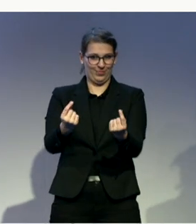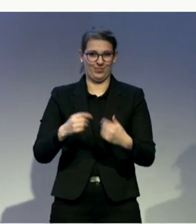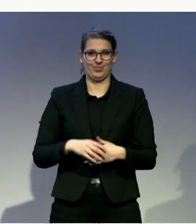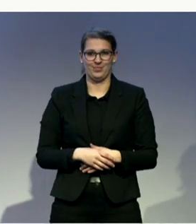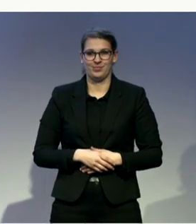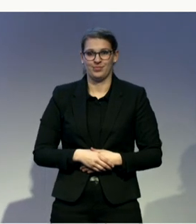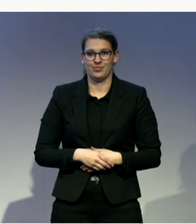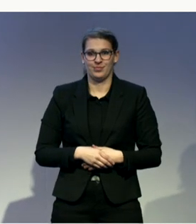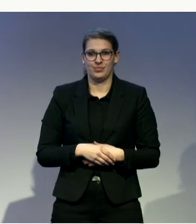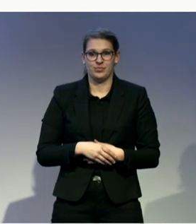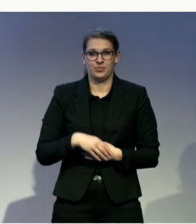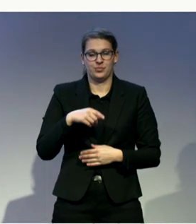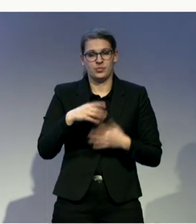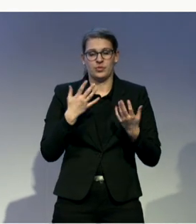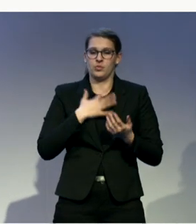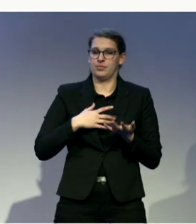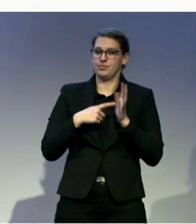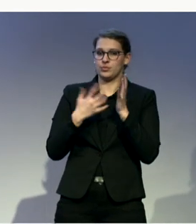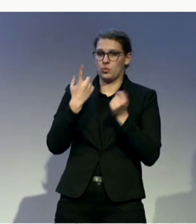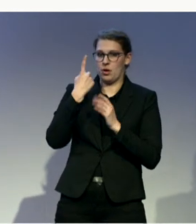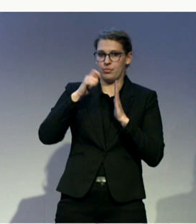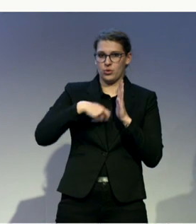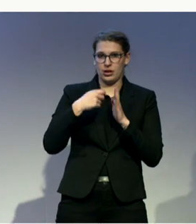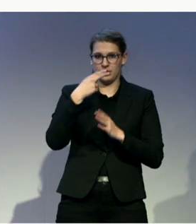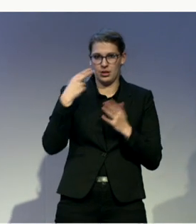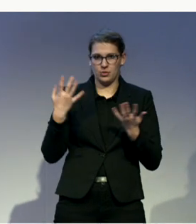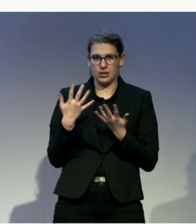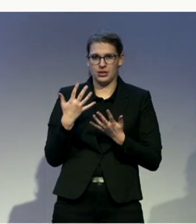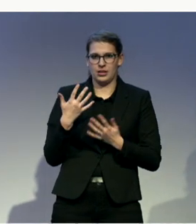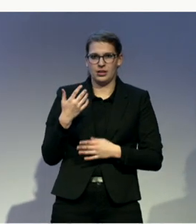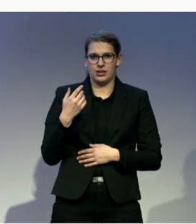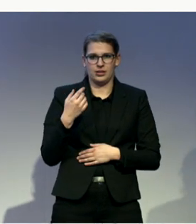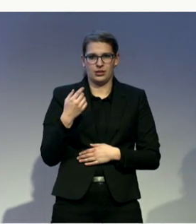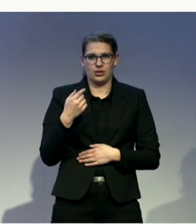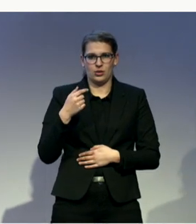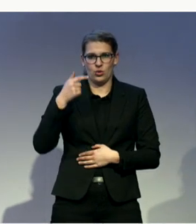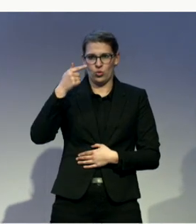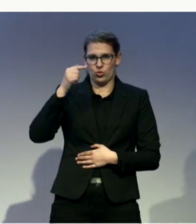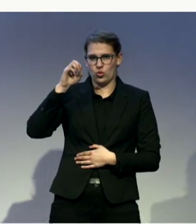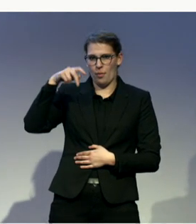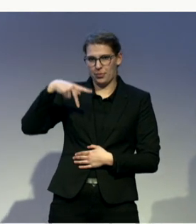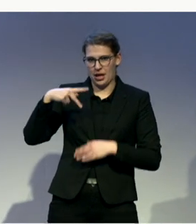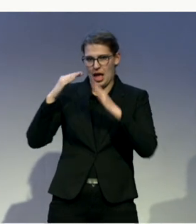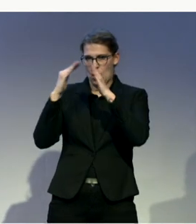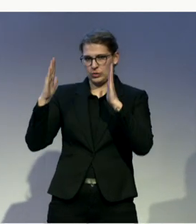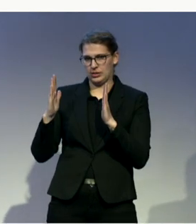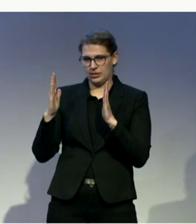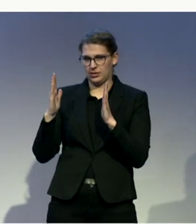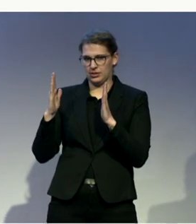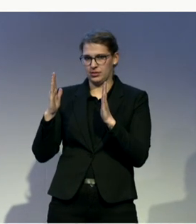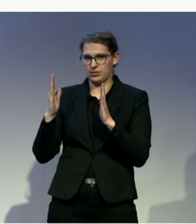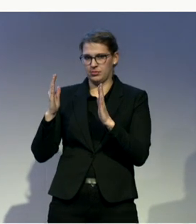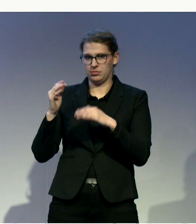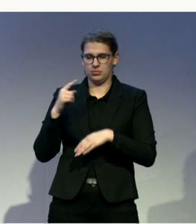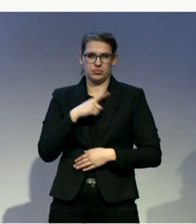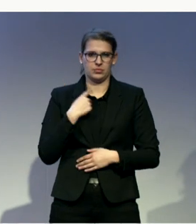one project that is called Top House. It's a project we are doing together, EASPD, with the SL